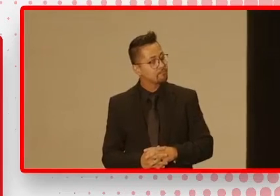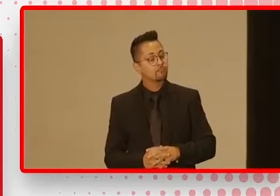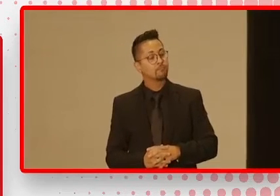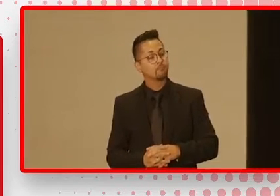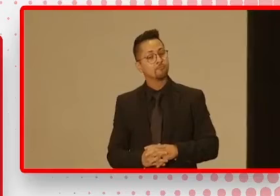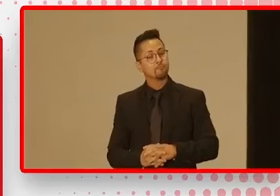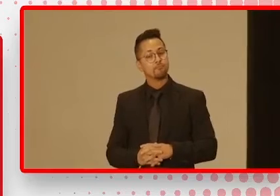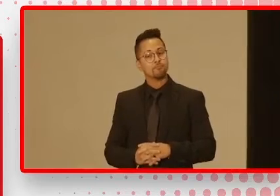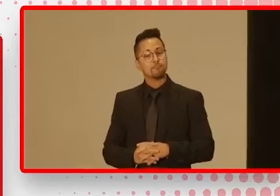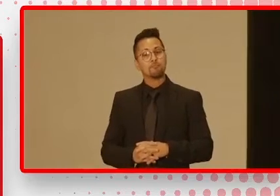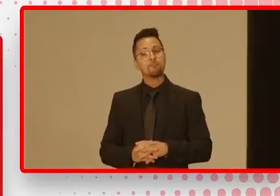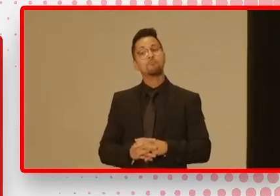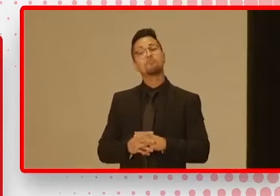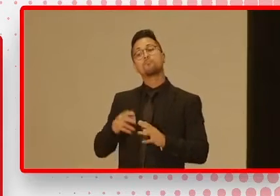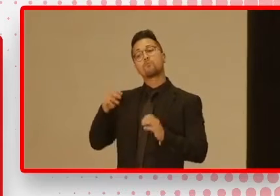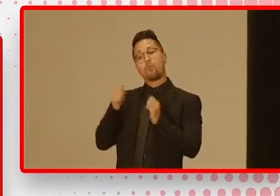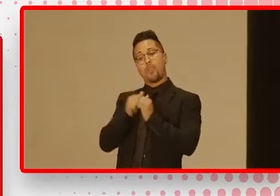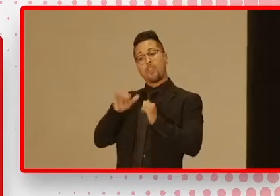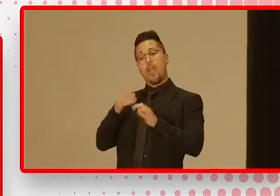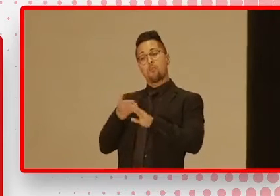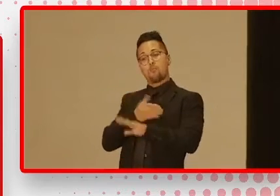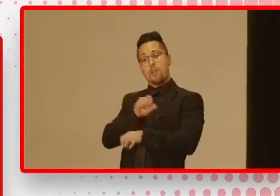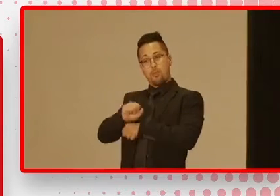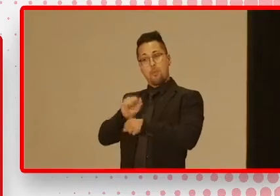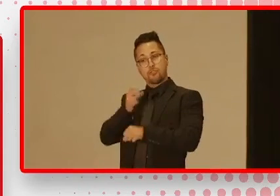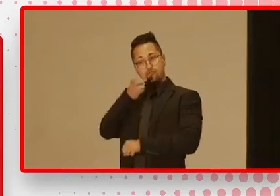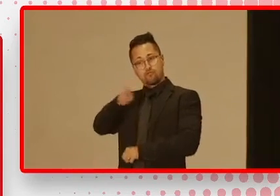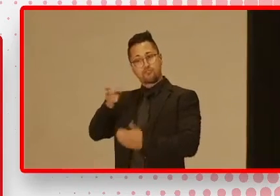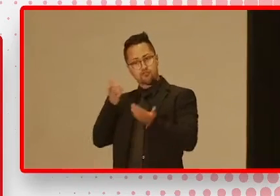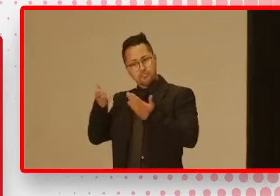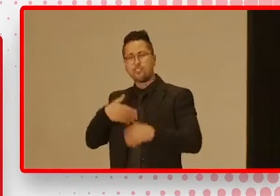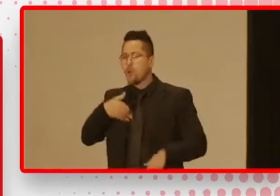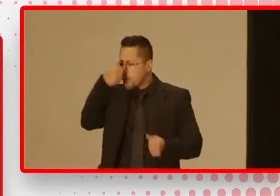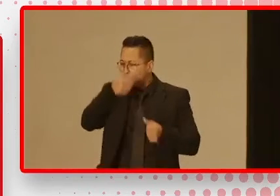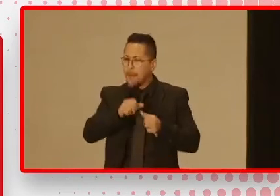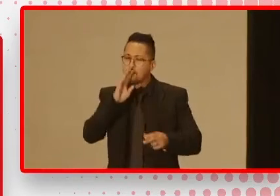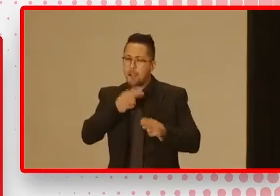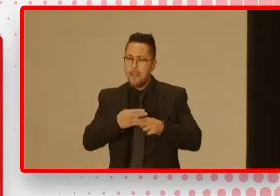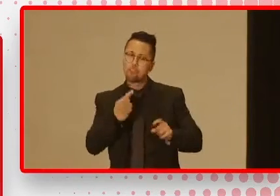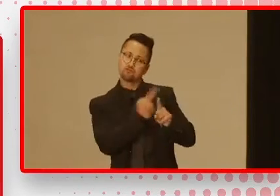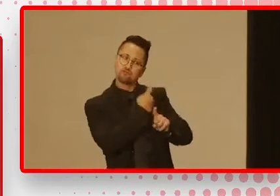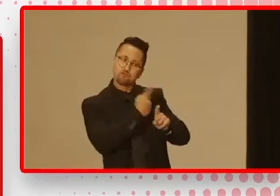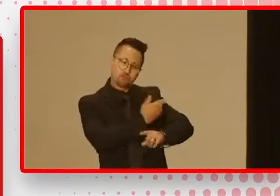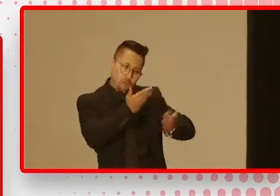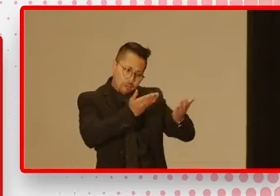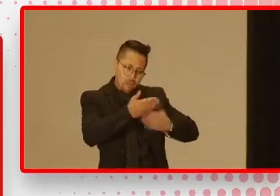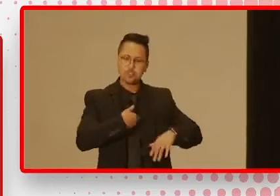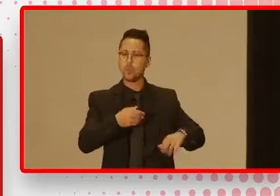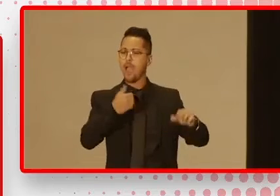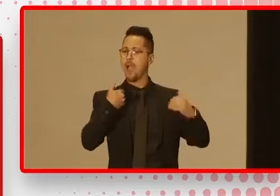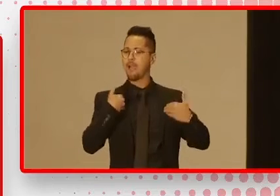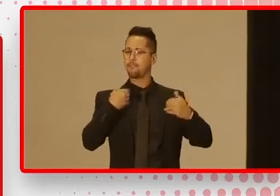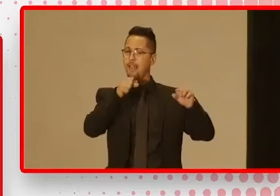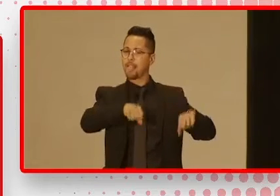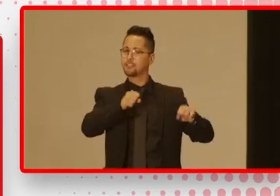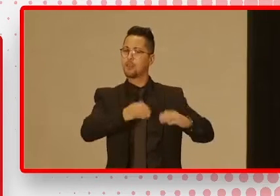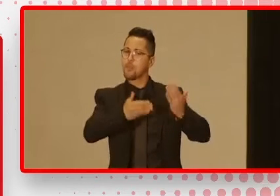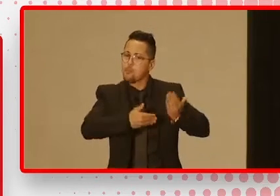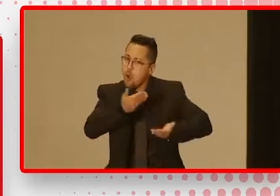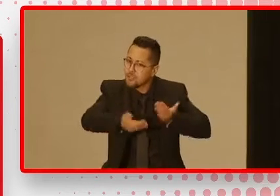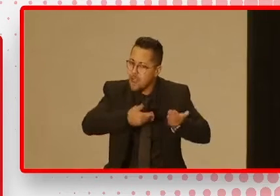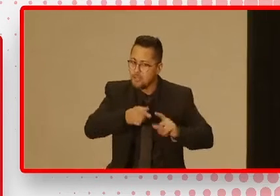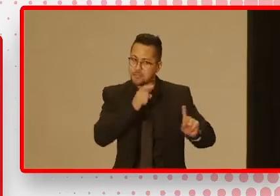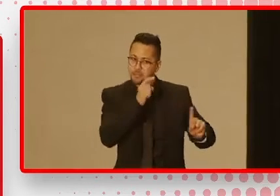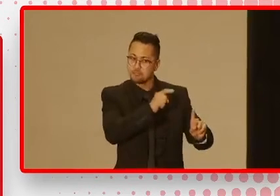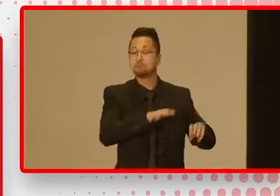So with the pre-employment transition services, you know how I talked about the traditional services, we do an eligibility process? With